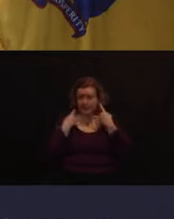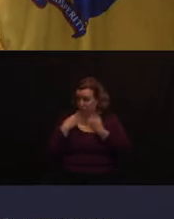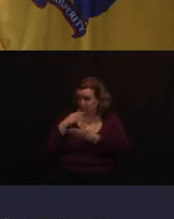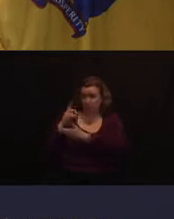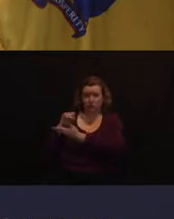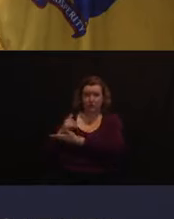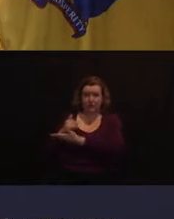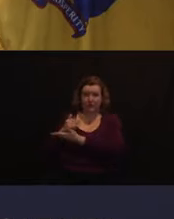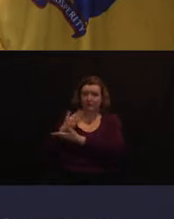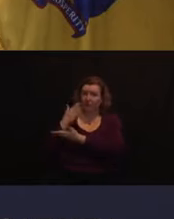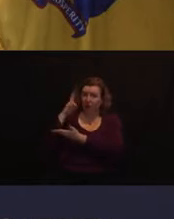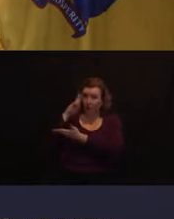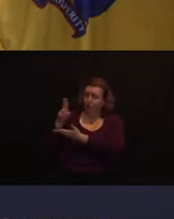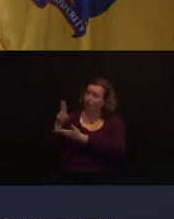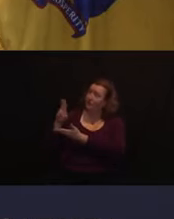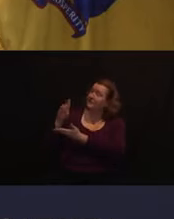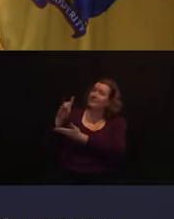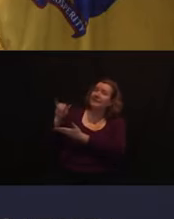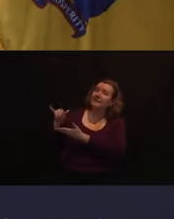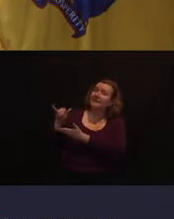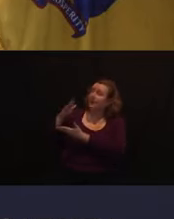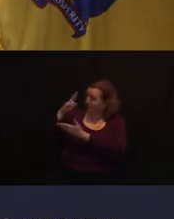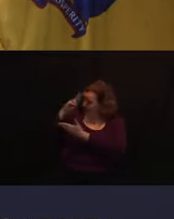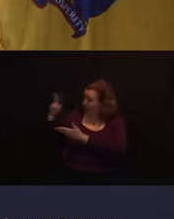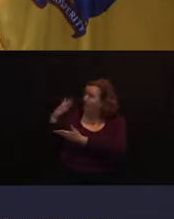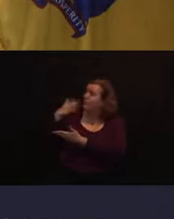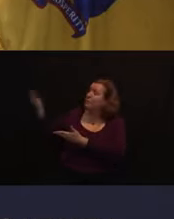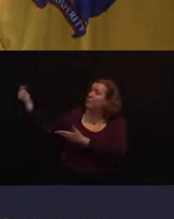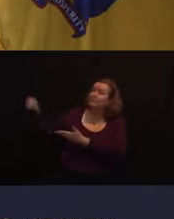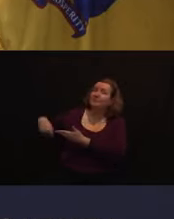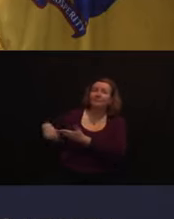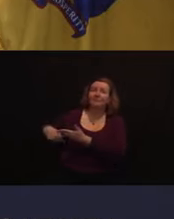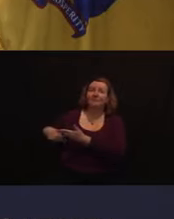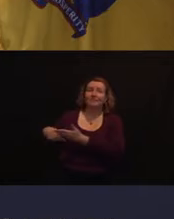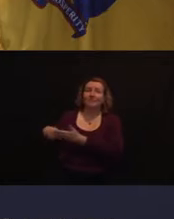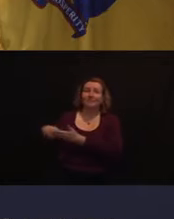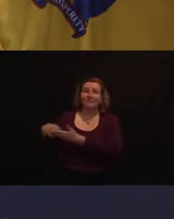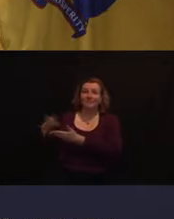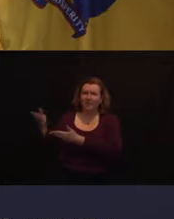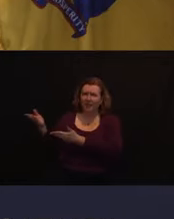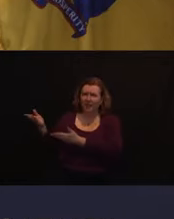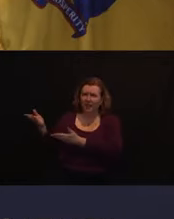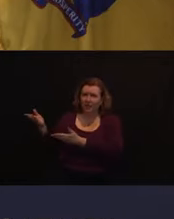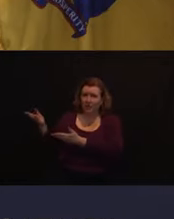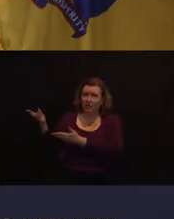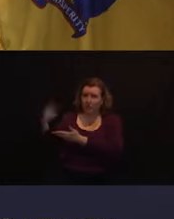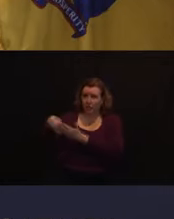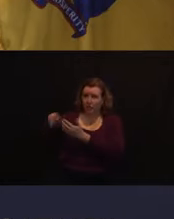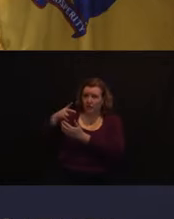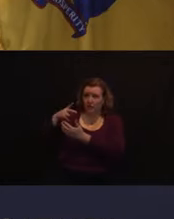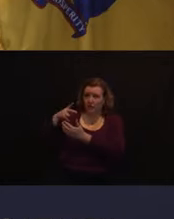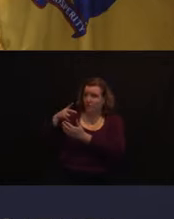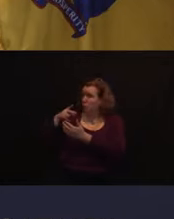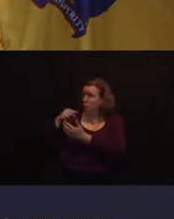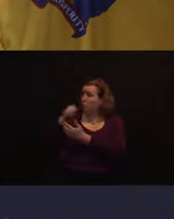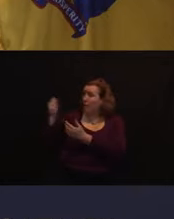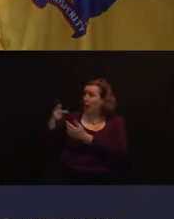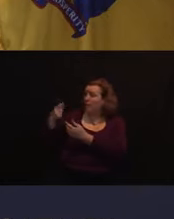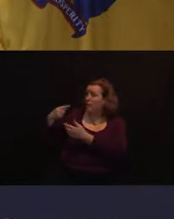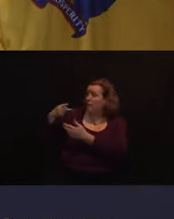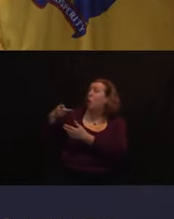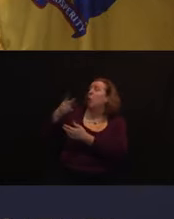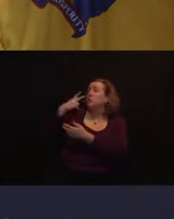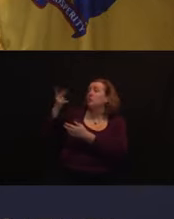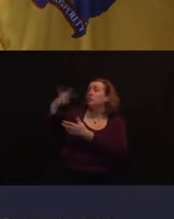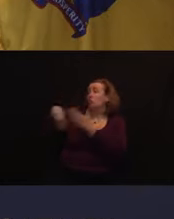honor. Eddie, great to have you. I know you're going to miss a few weeks. Are we going to have you next week or no? Next 2 weeks we'll miss you. Okay. You'll be here the next 2 weeks,